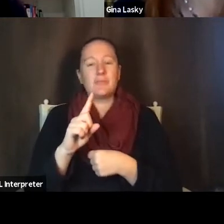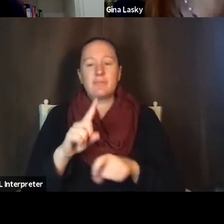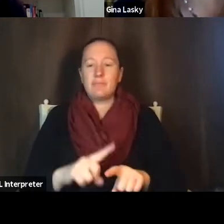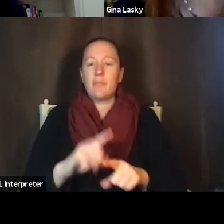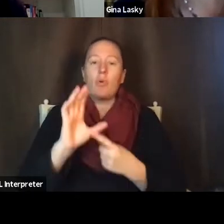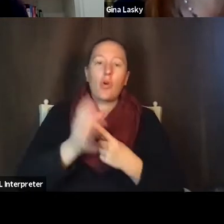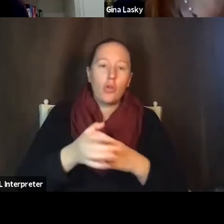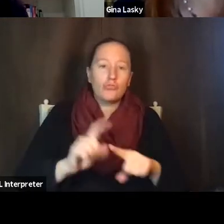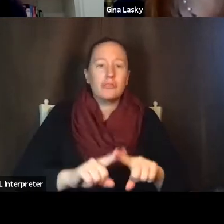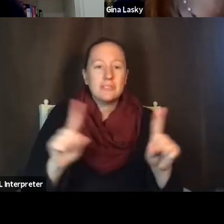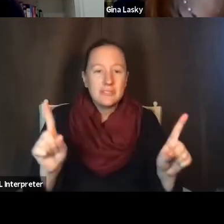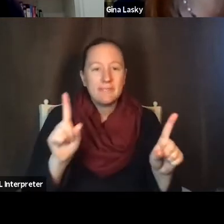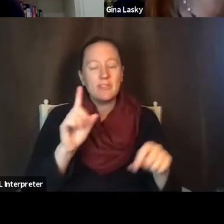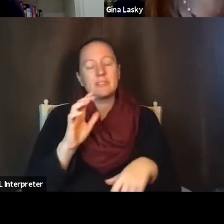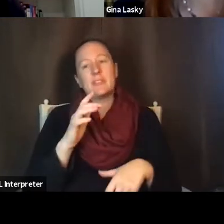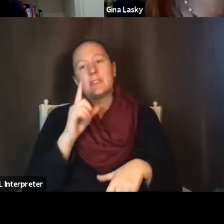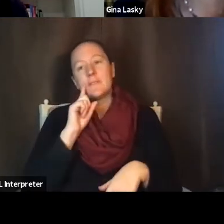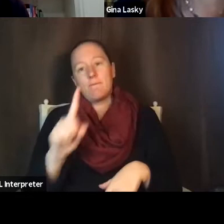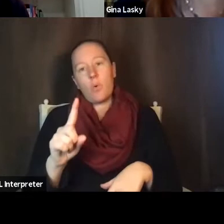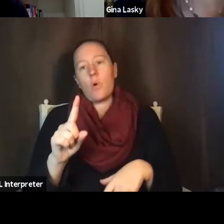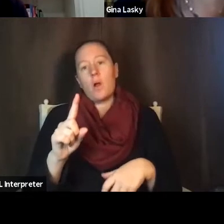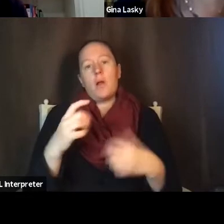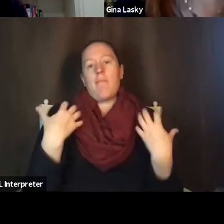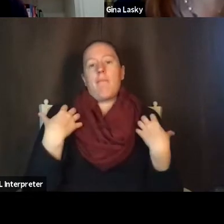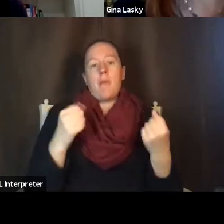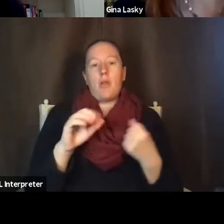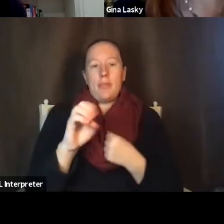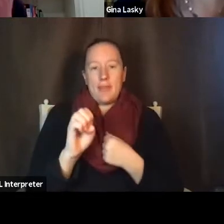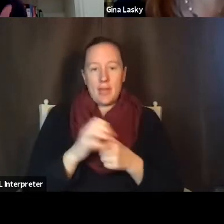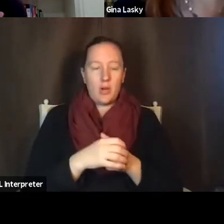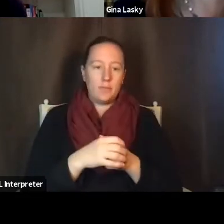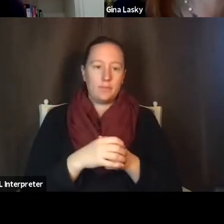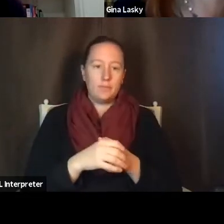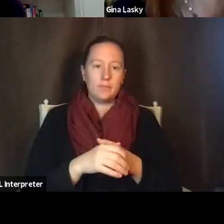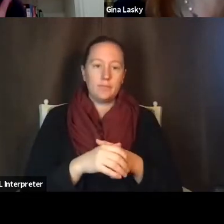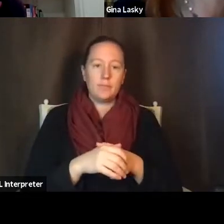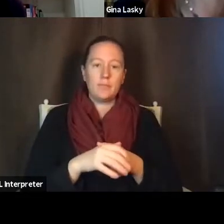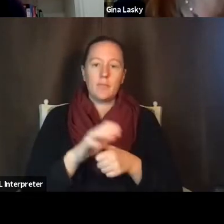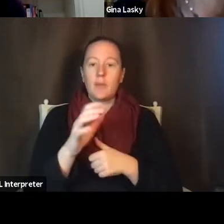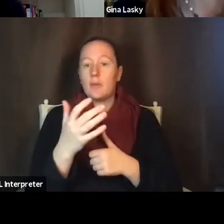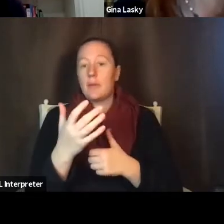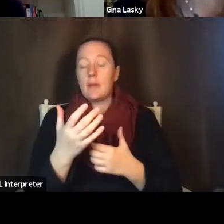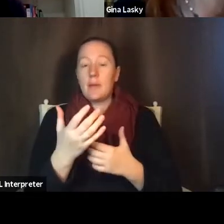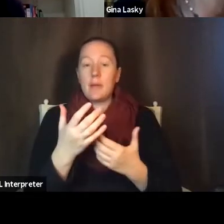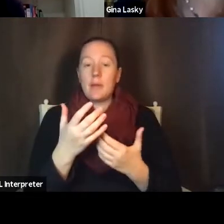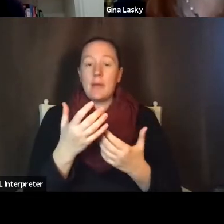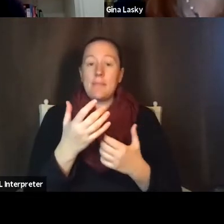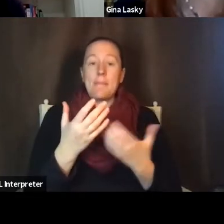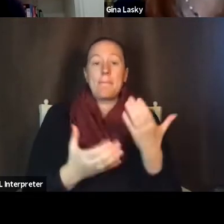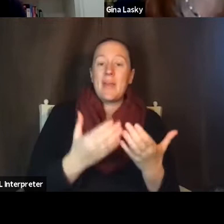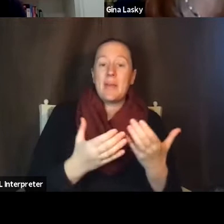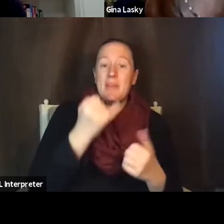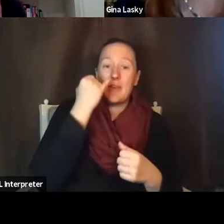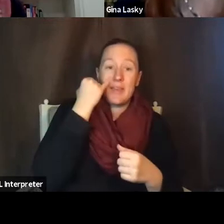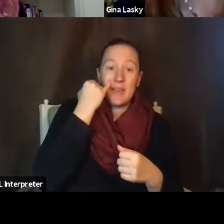perhaps in healthcare utilization, that may be impacting these penetration rates. So again, it's not, whether or not there's a service available in the community,